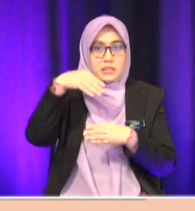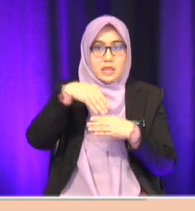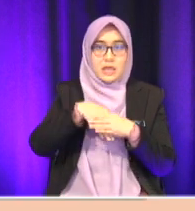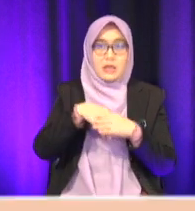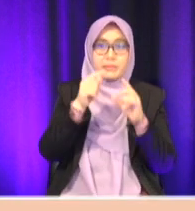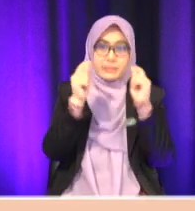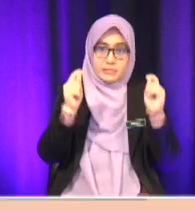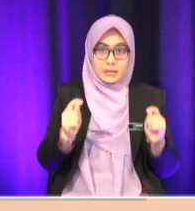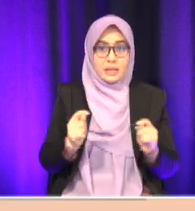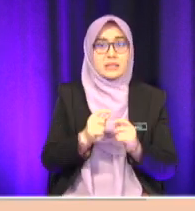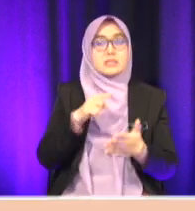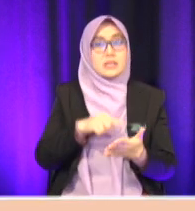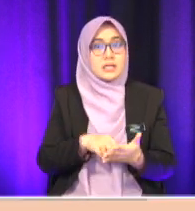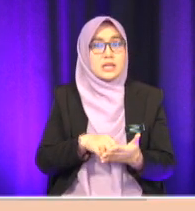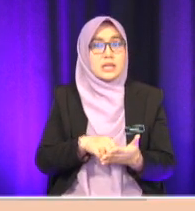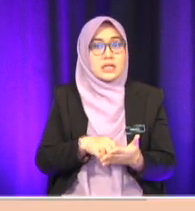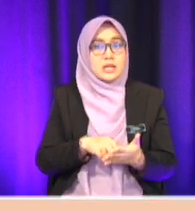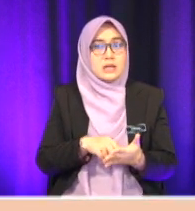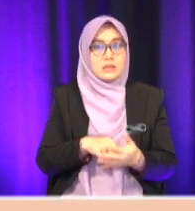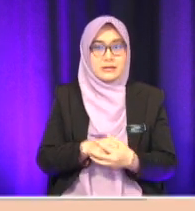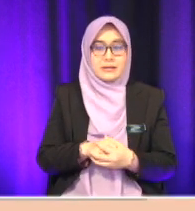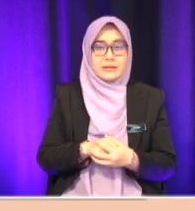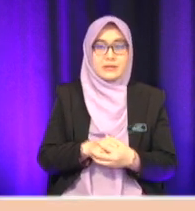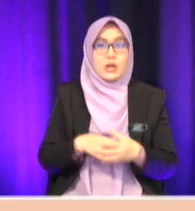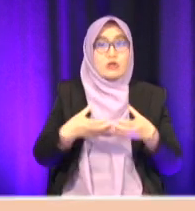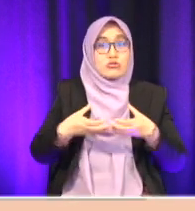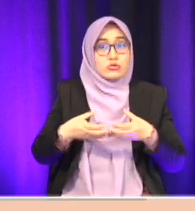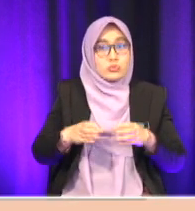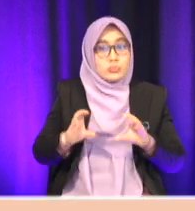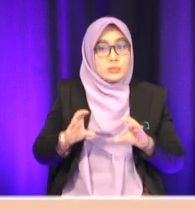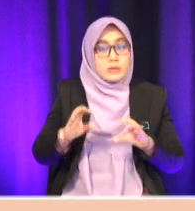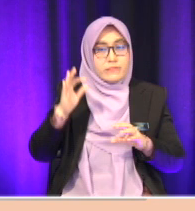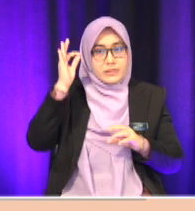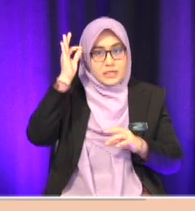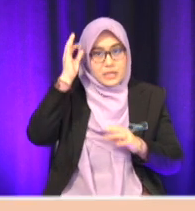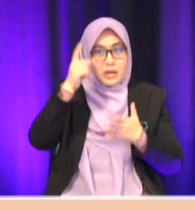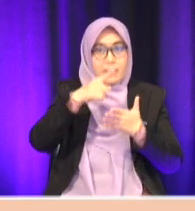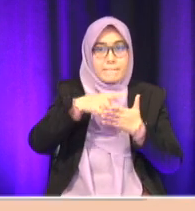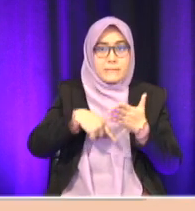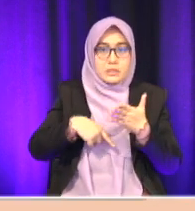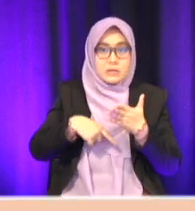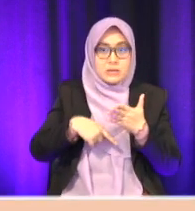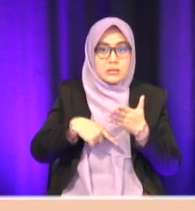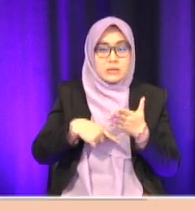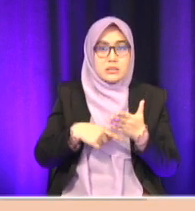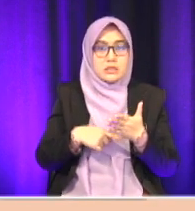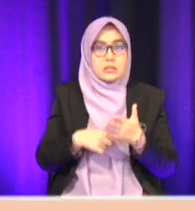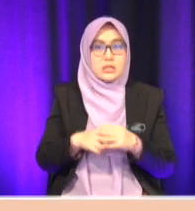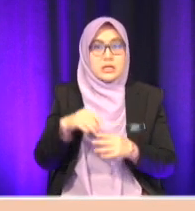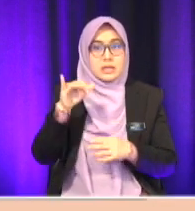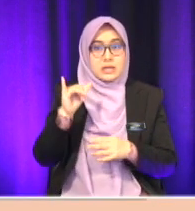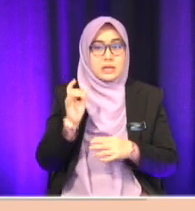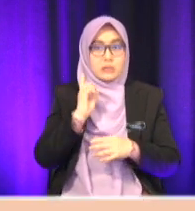and try to determine the tense or tenses required for the text.